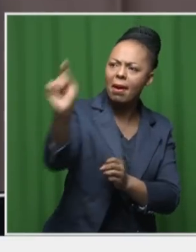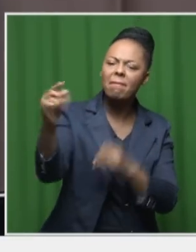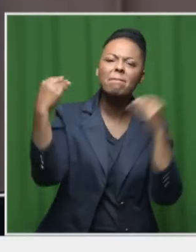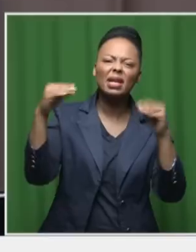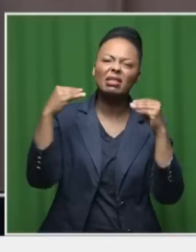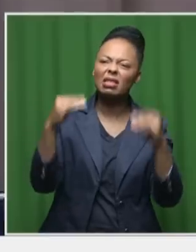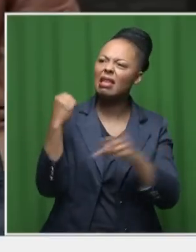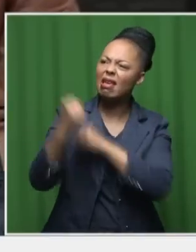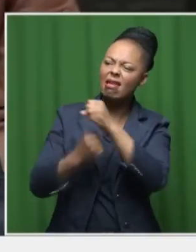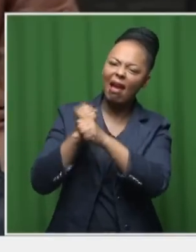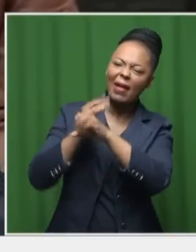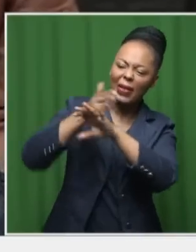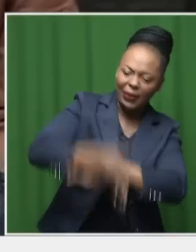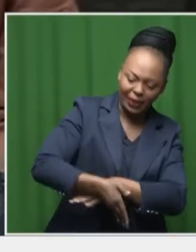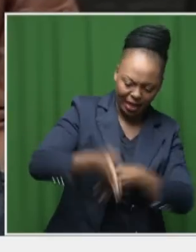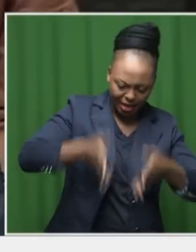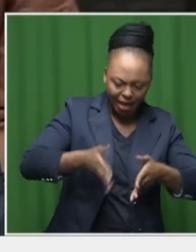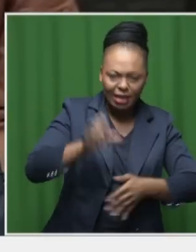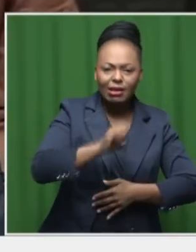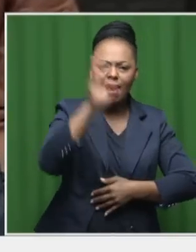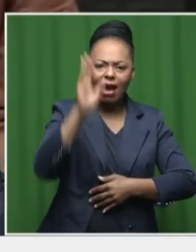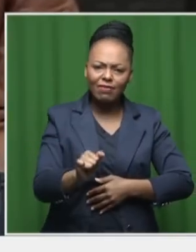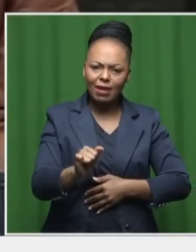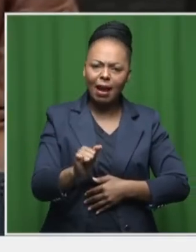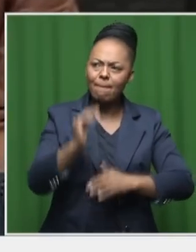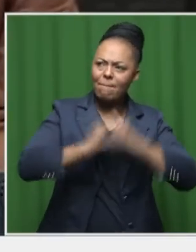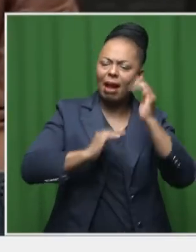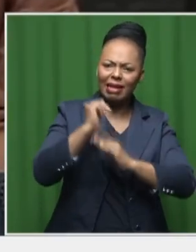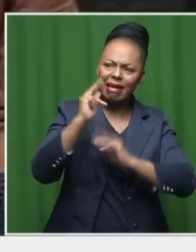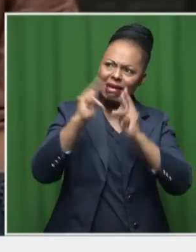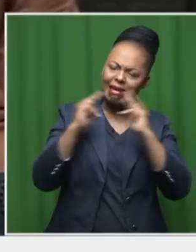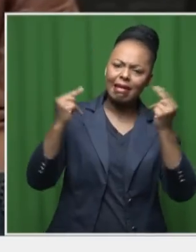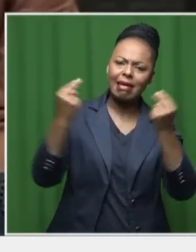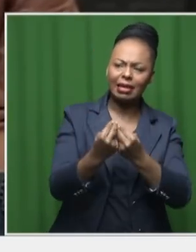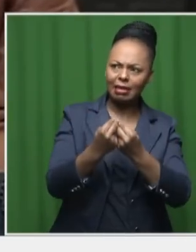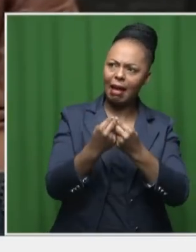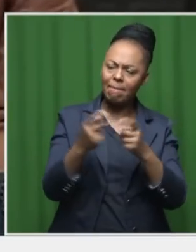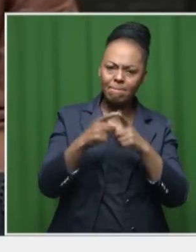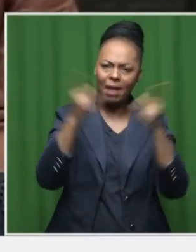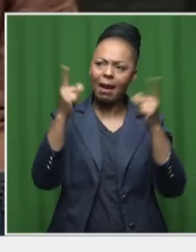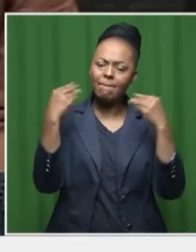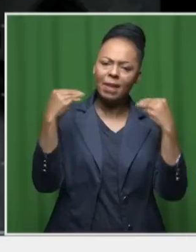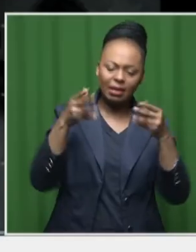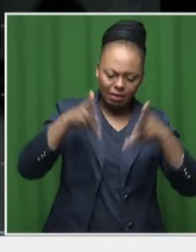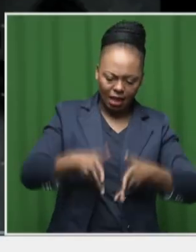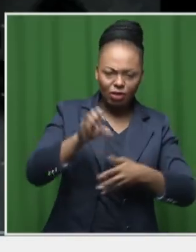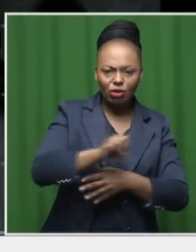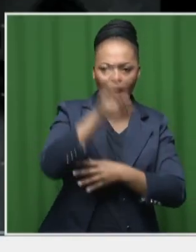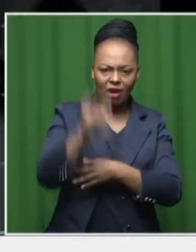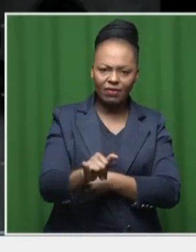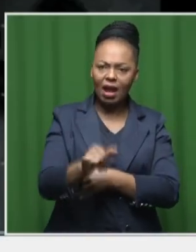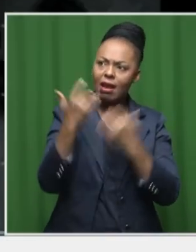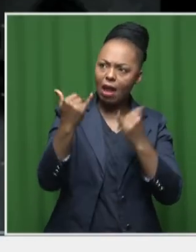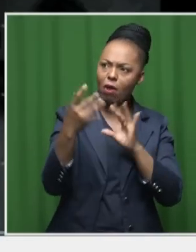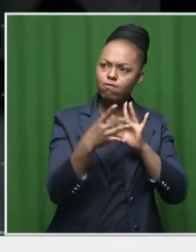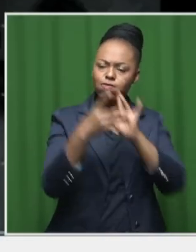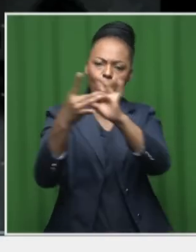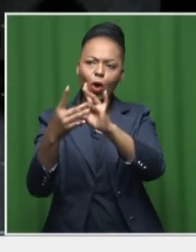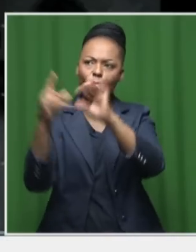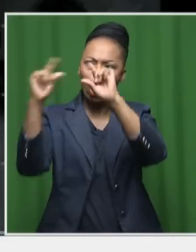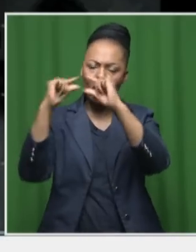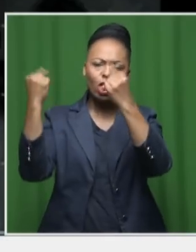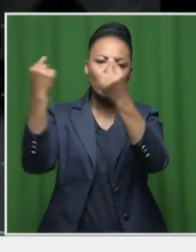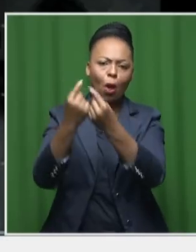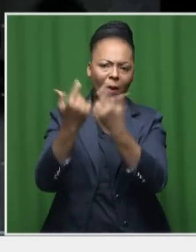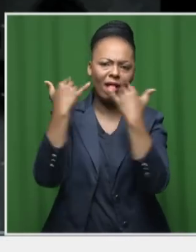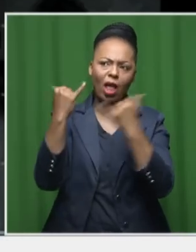many years in South Africa. We've built multinational businesses in South Africa that have become global businesses. And I think